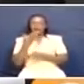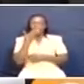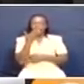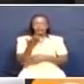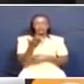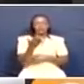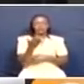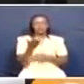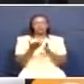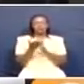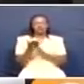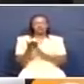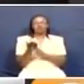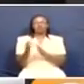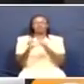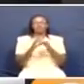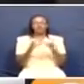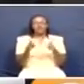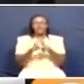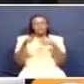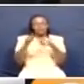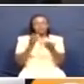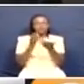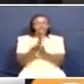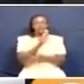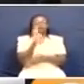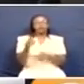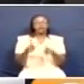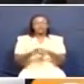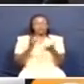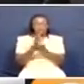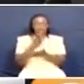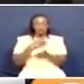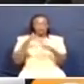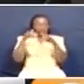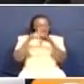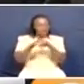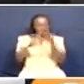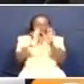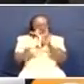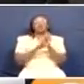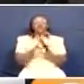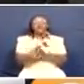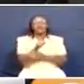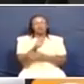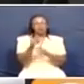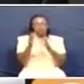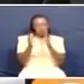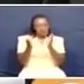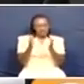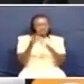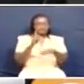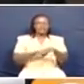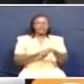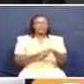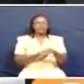by way of rejoinder, as they are entitled to, as we are entitled to within the rules, within time. The